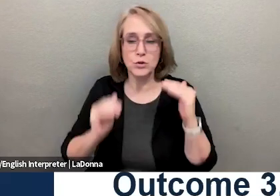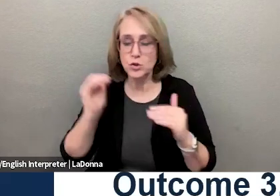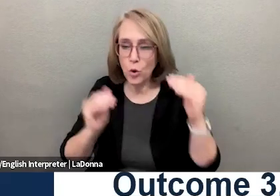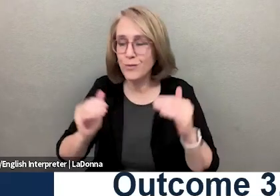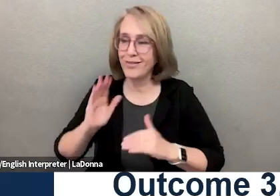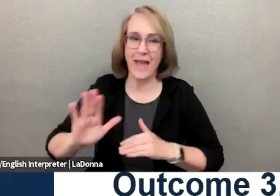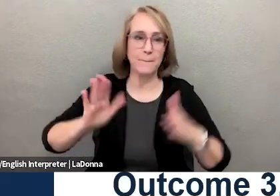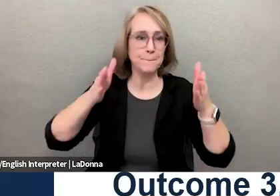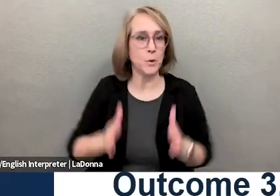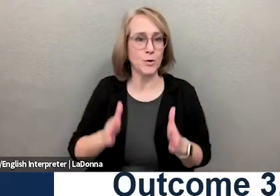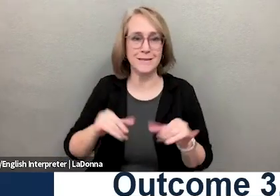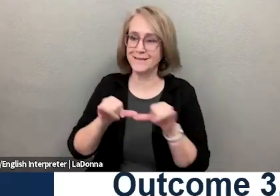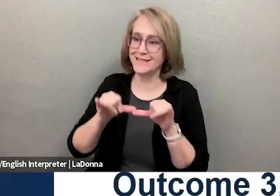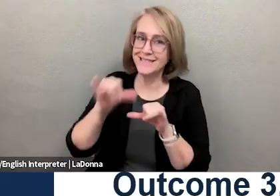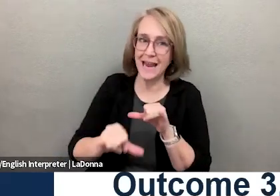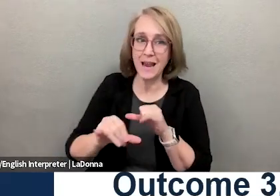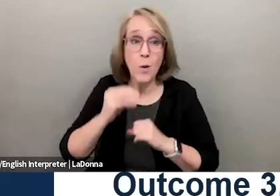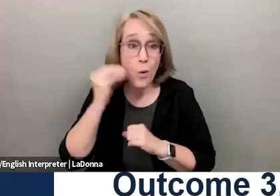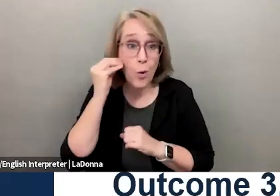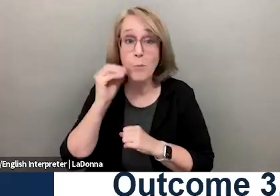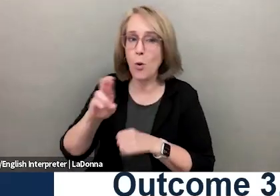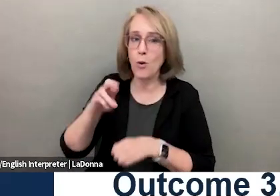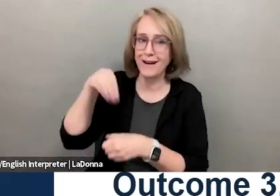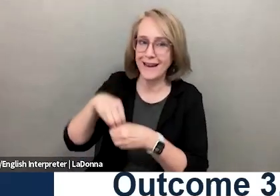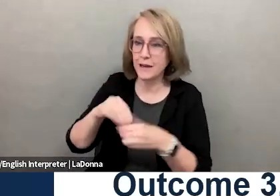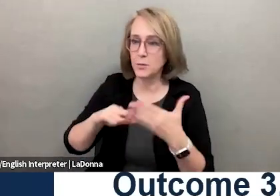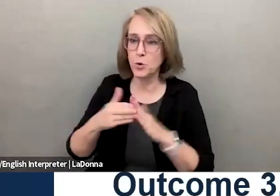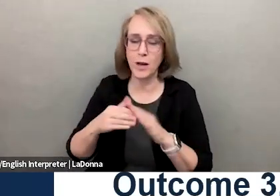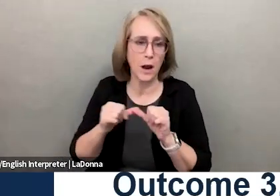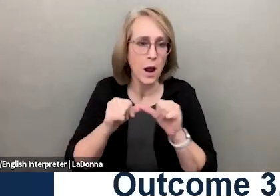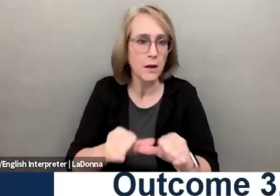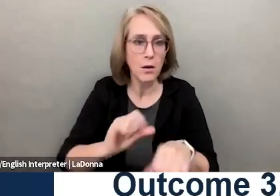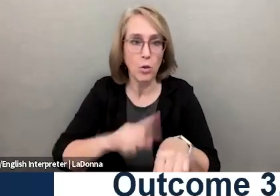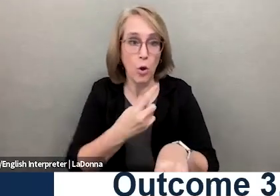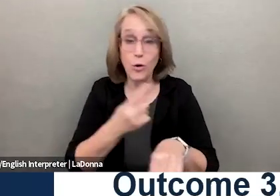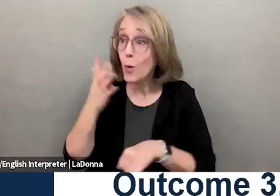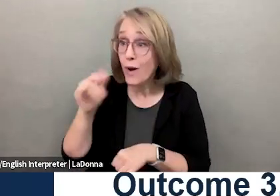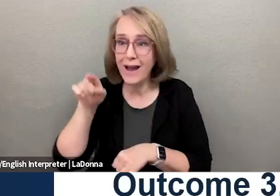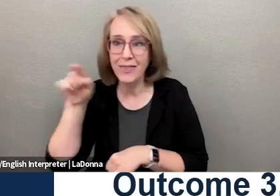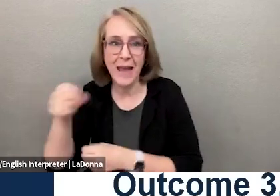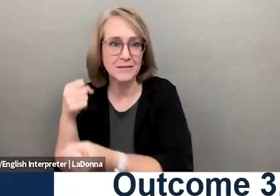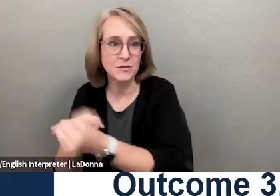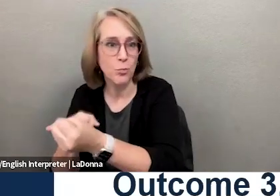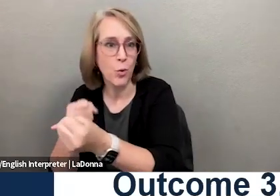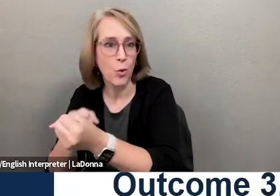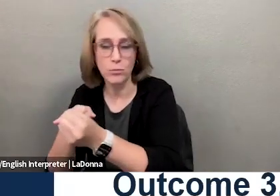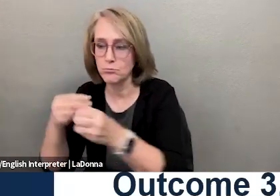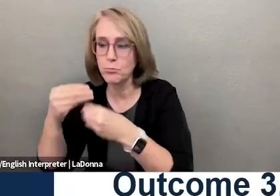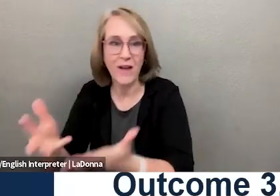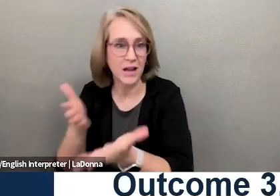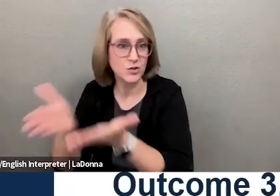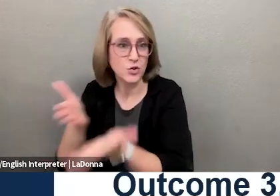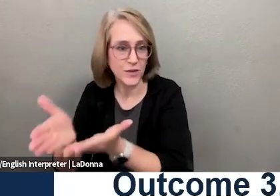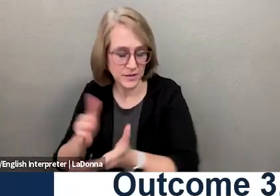their loved one at home and in the community years longer because they're getting that essential support.